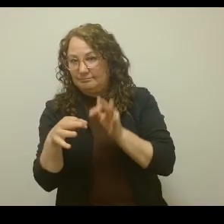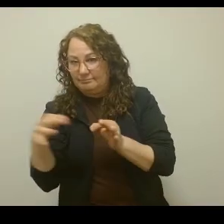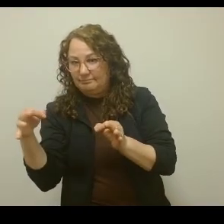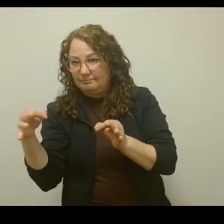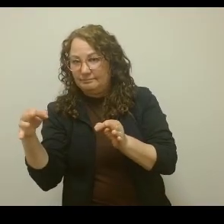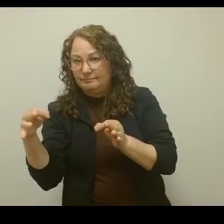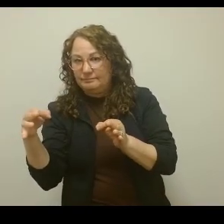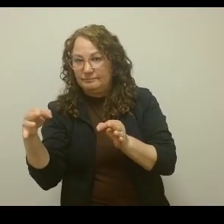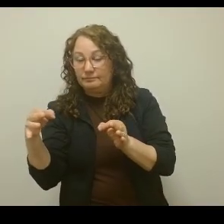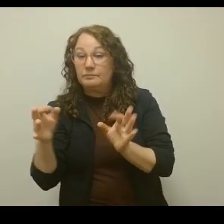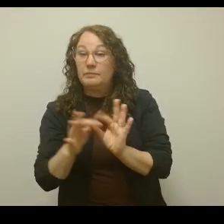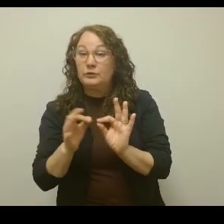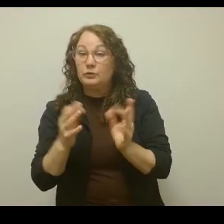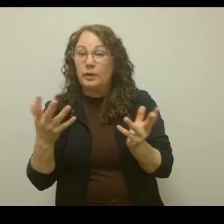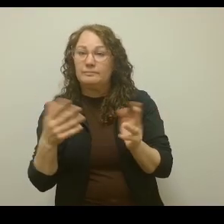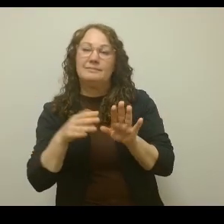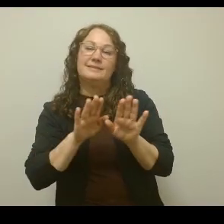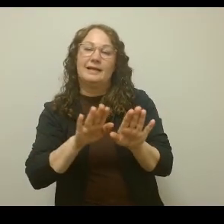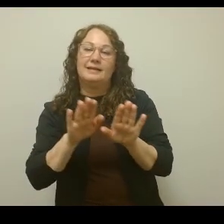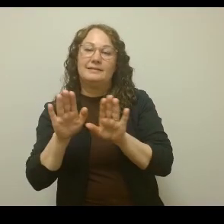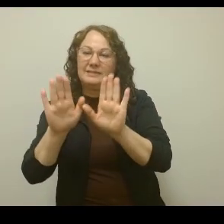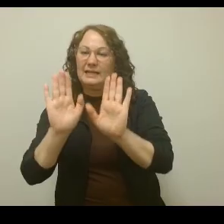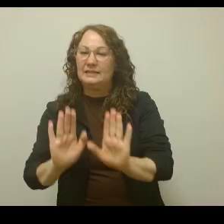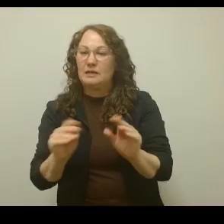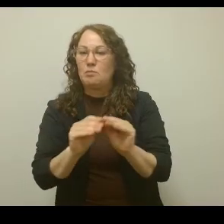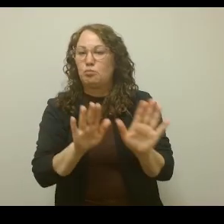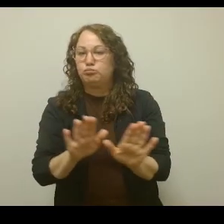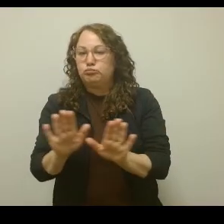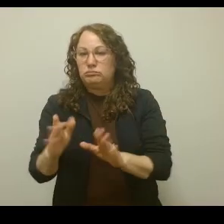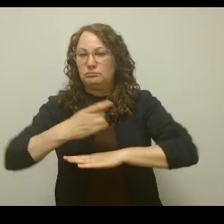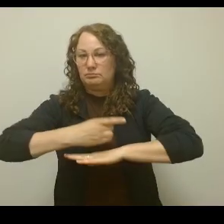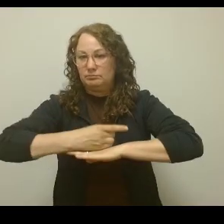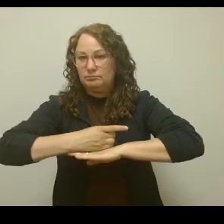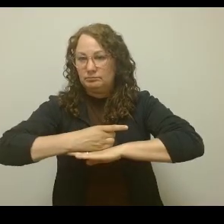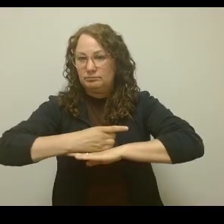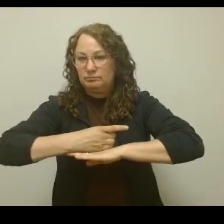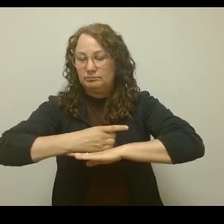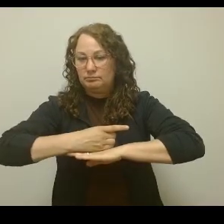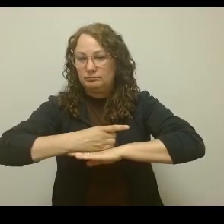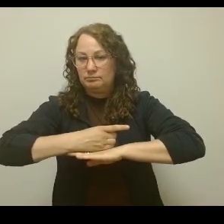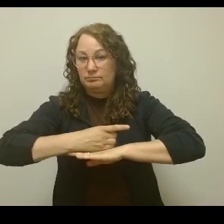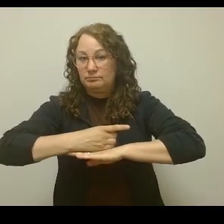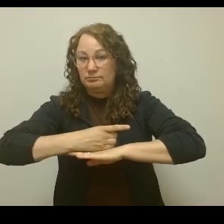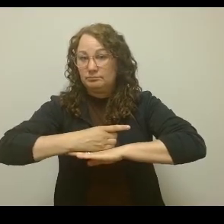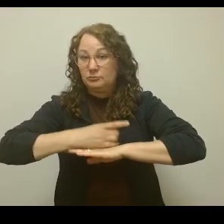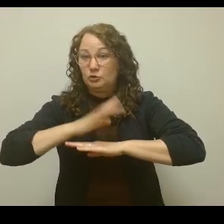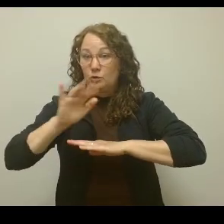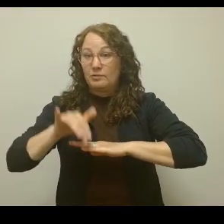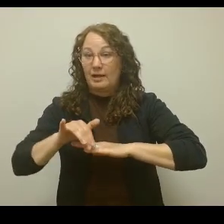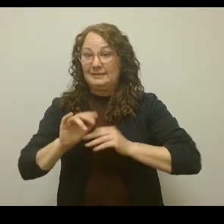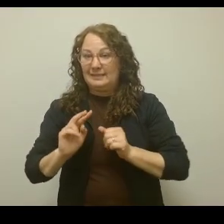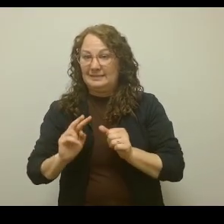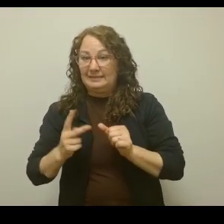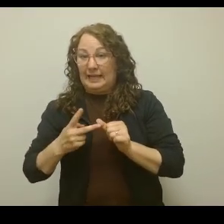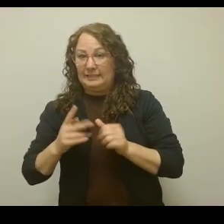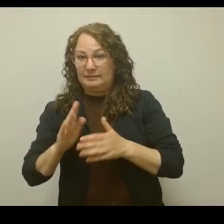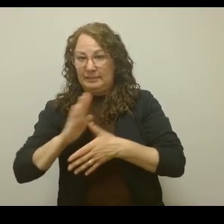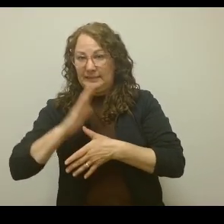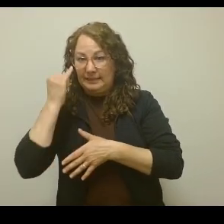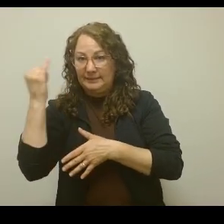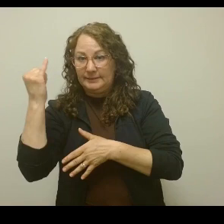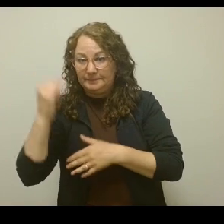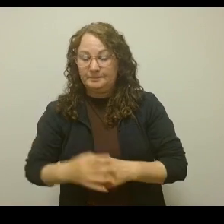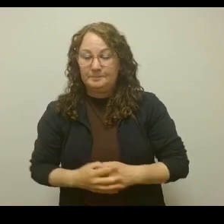He mentions Sunday was a more relaxed day. So this is a second main idea.